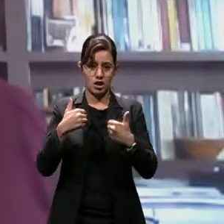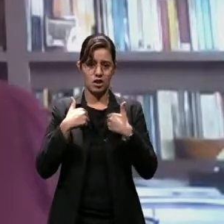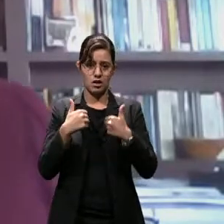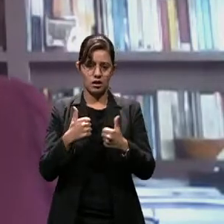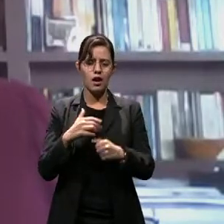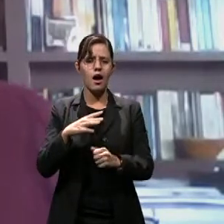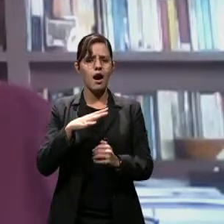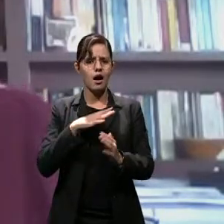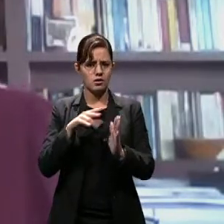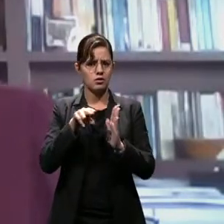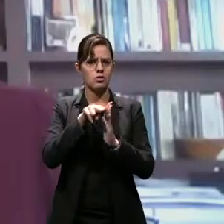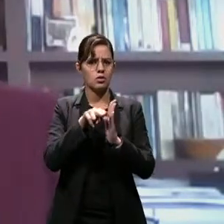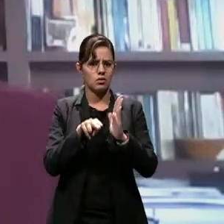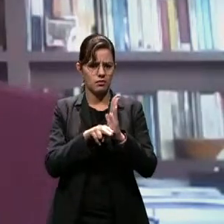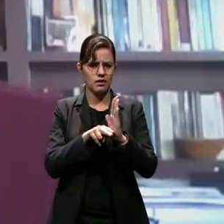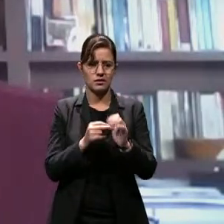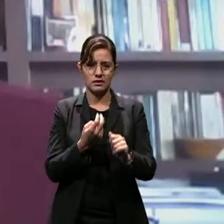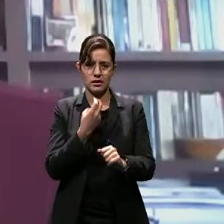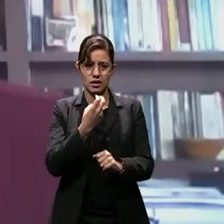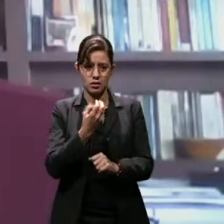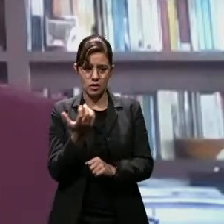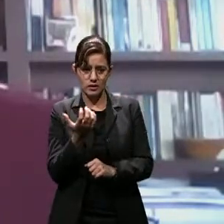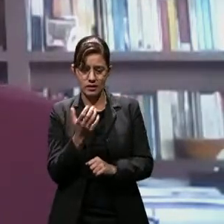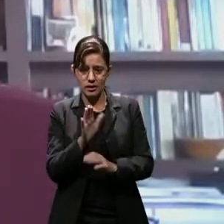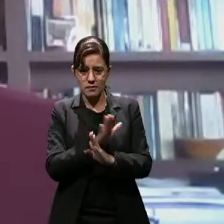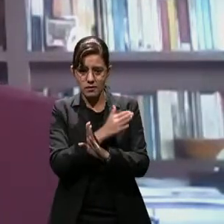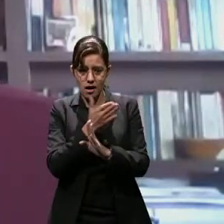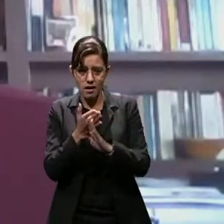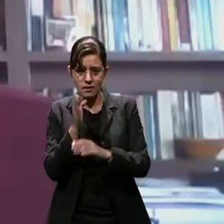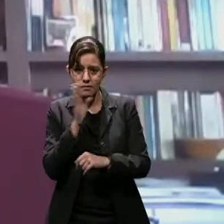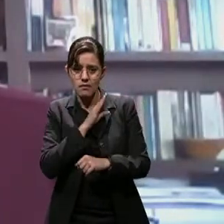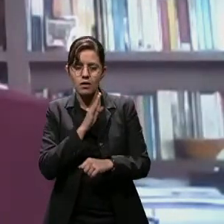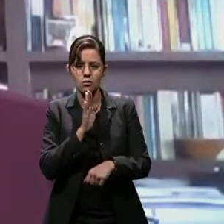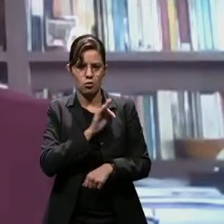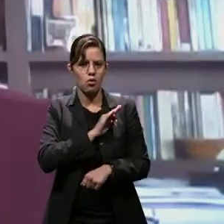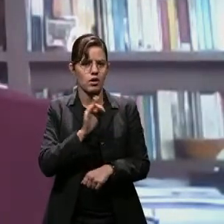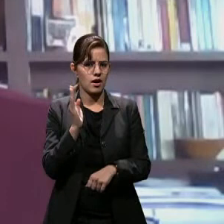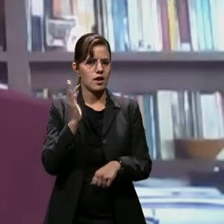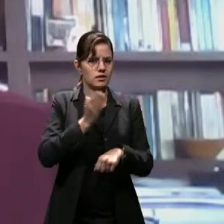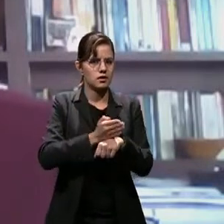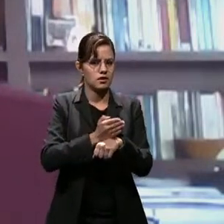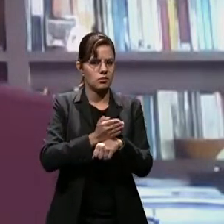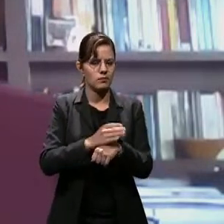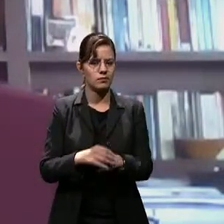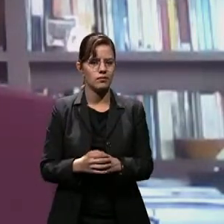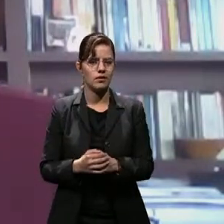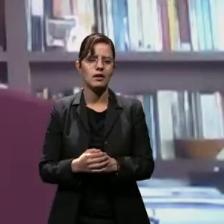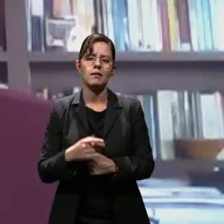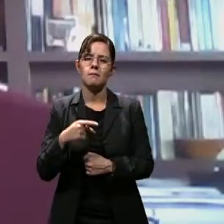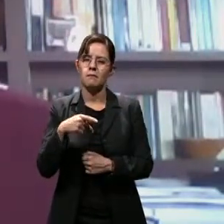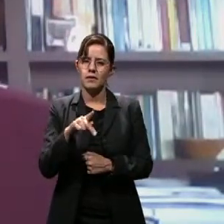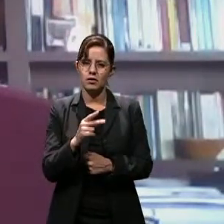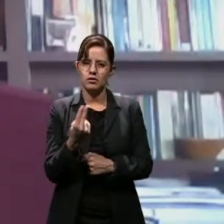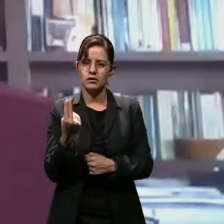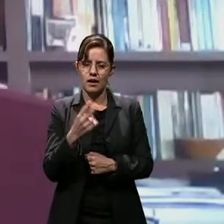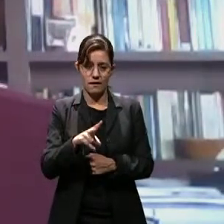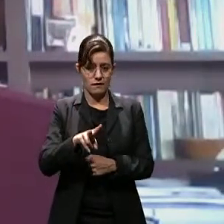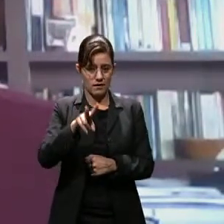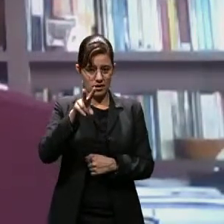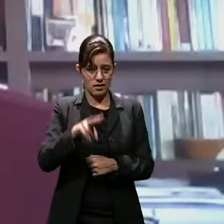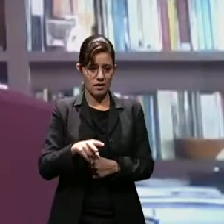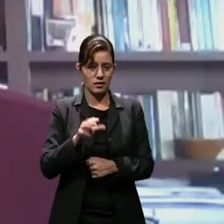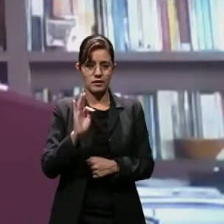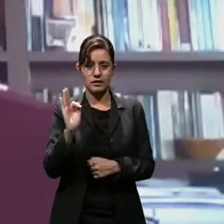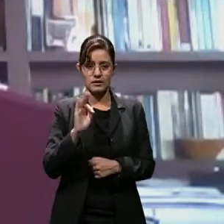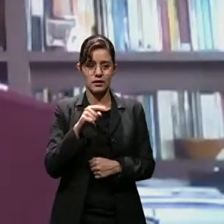an electoral regulation which allows to sanction these behaviors, but it has to be hand in hand with actions that